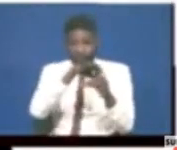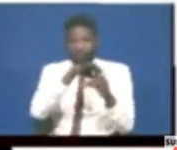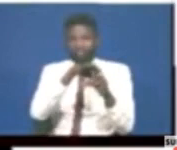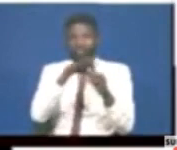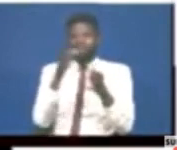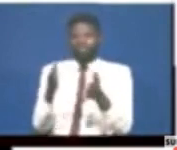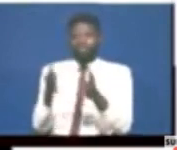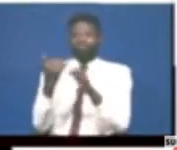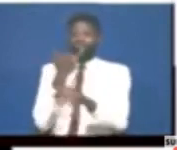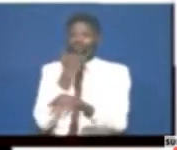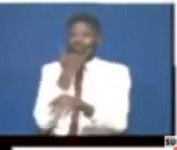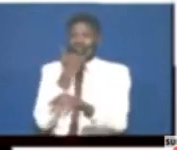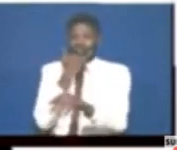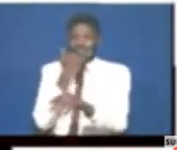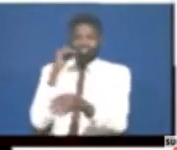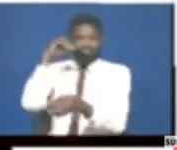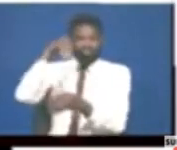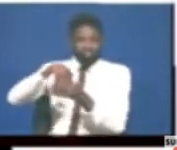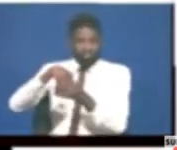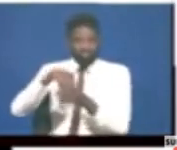Would you tell us how many